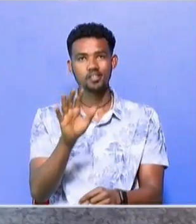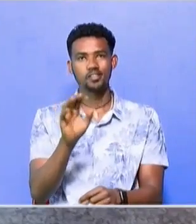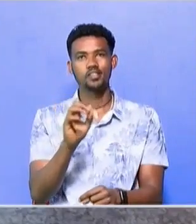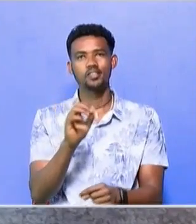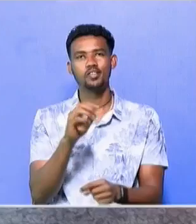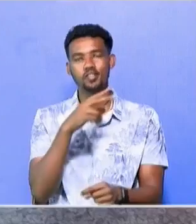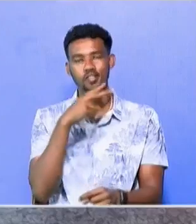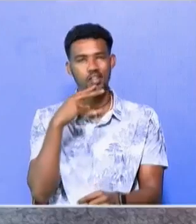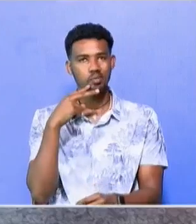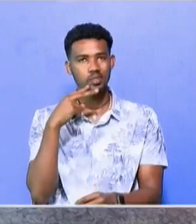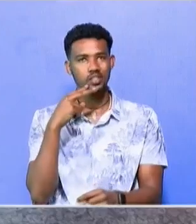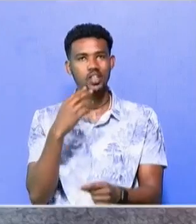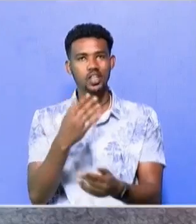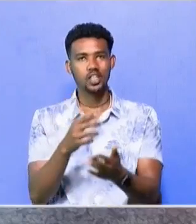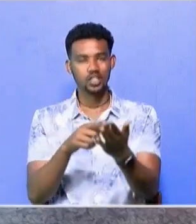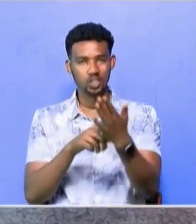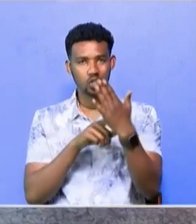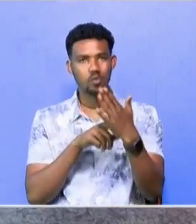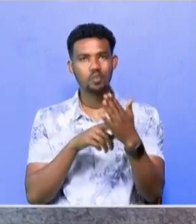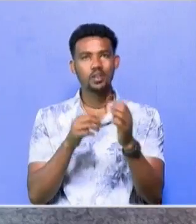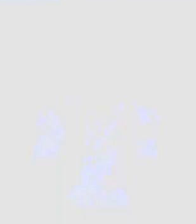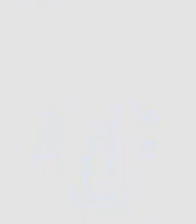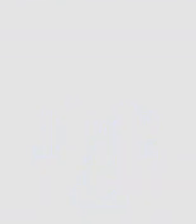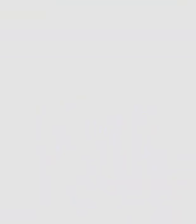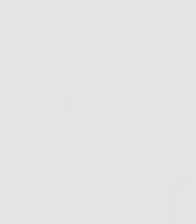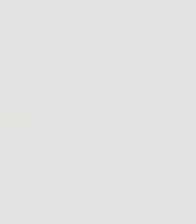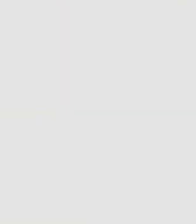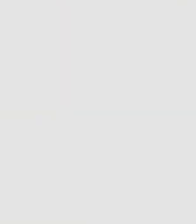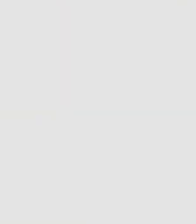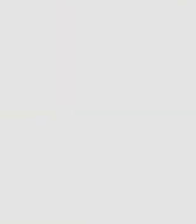action verbs and show with action.